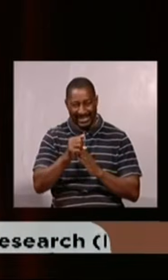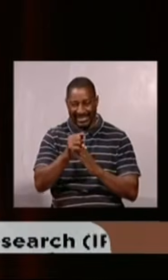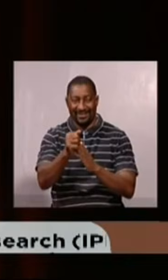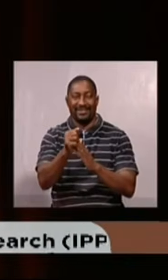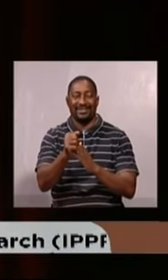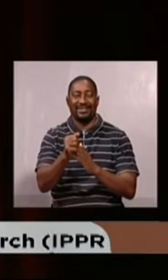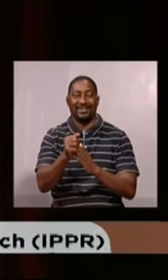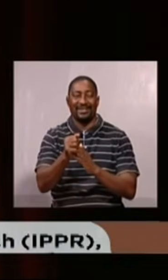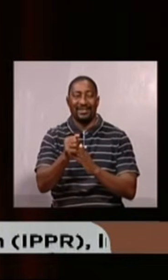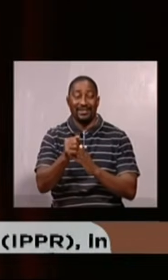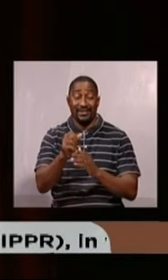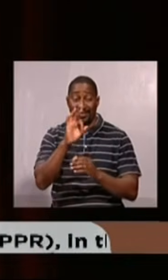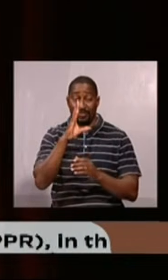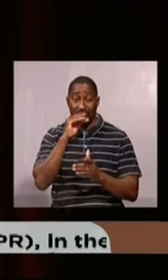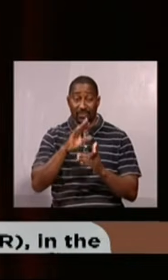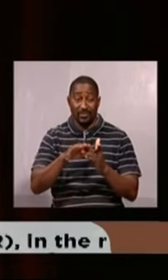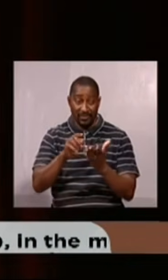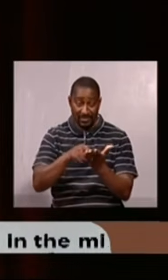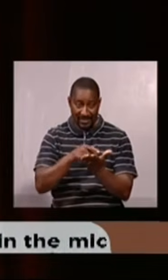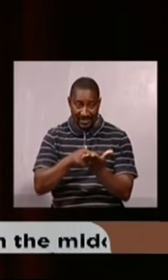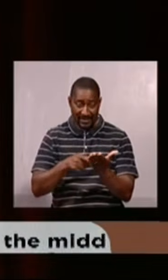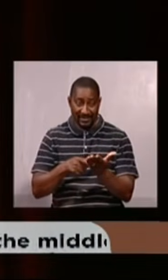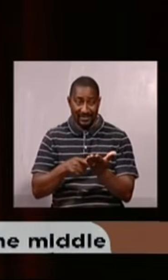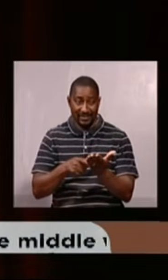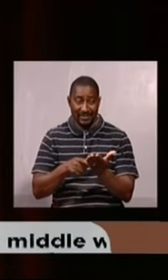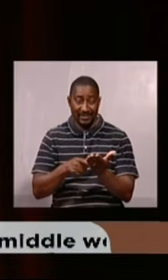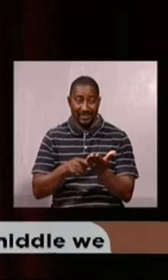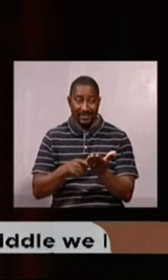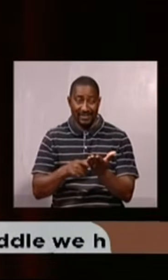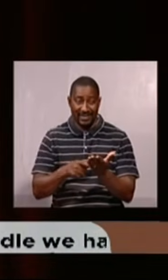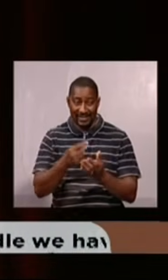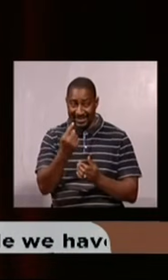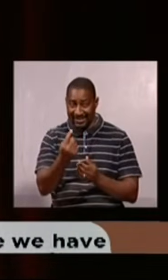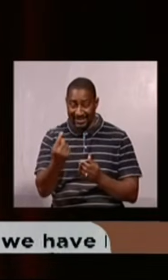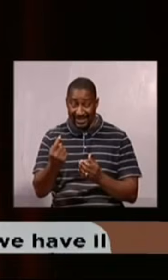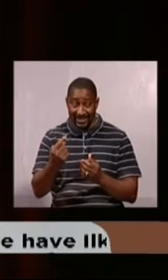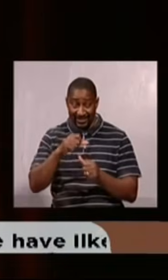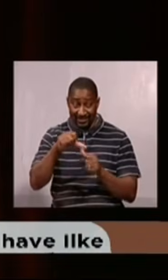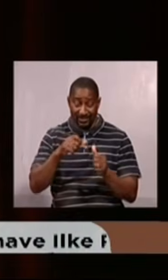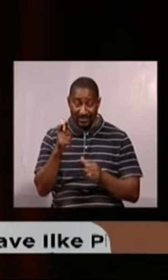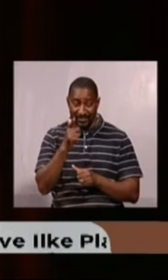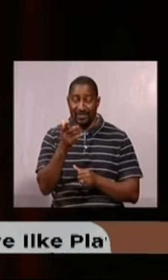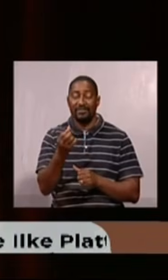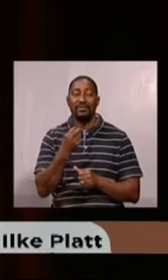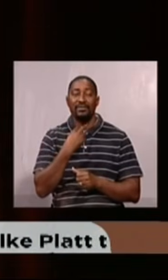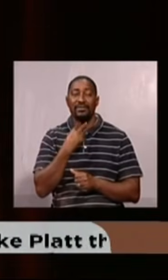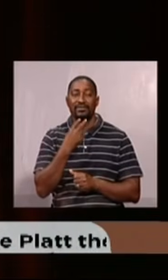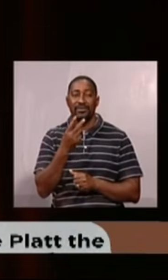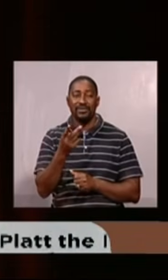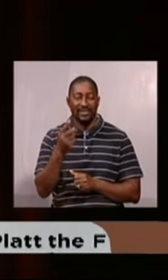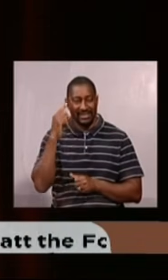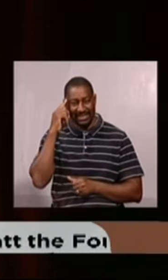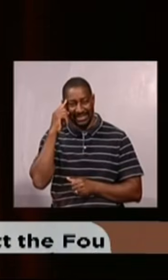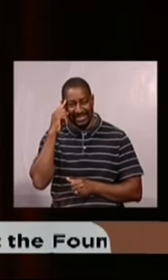When it comes to the elections itself, I think let's narrow it down. With every single social media platform, there's a voice, there's a perception, there's